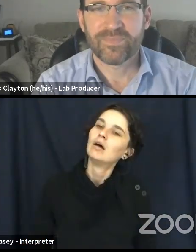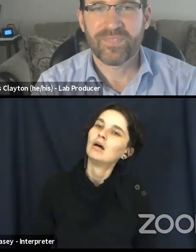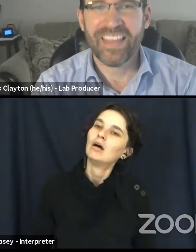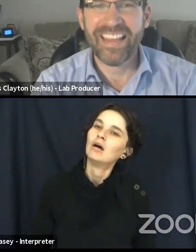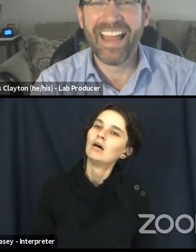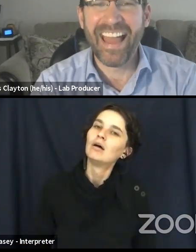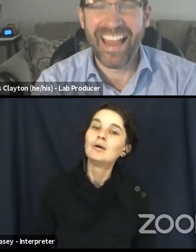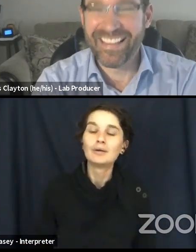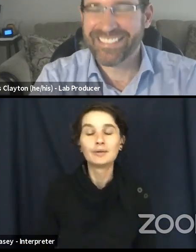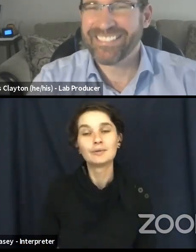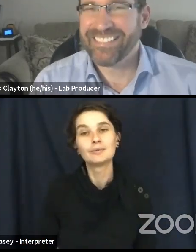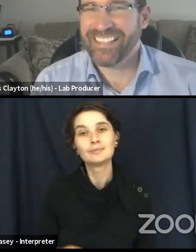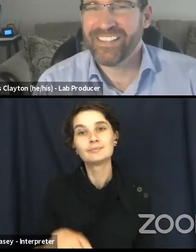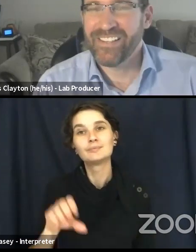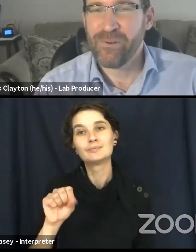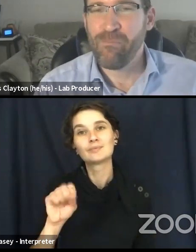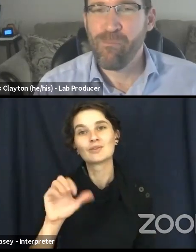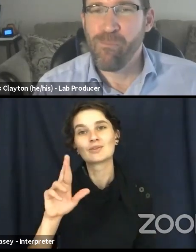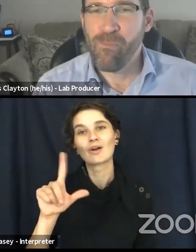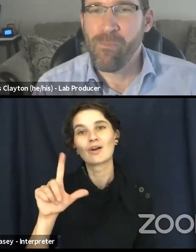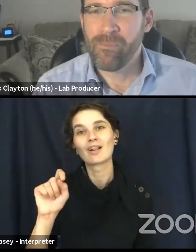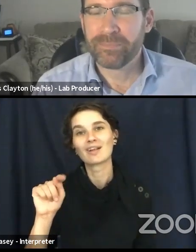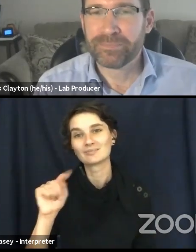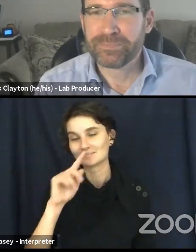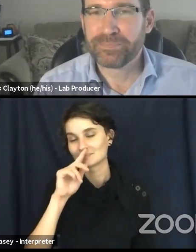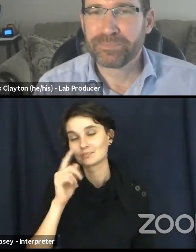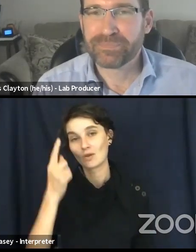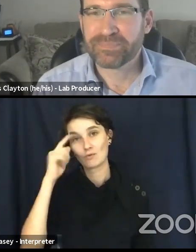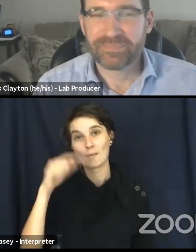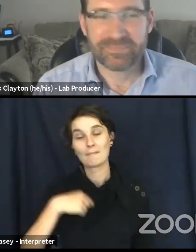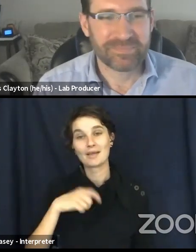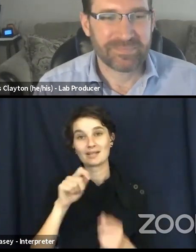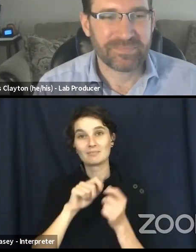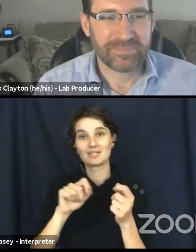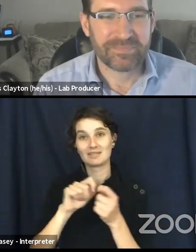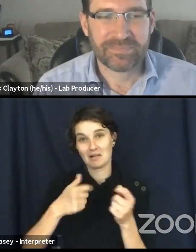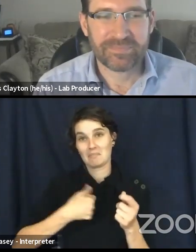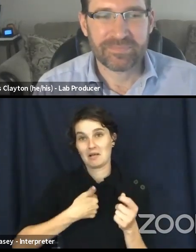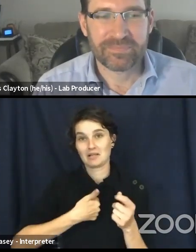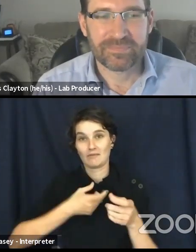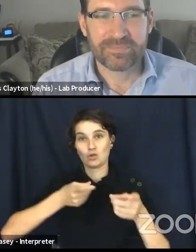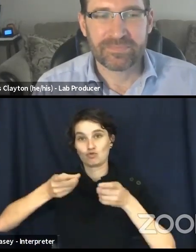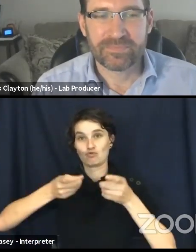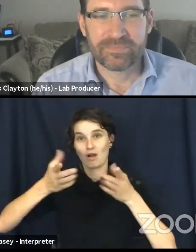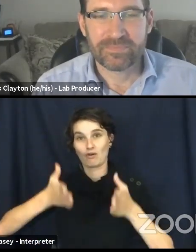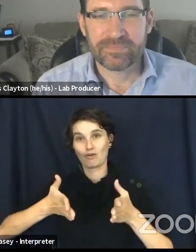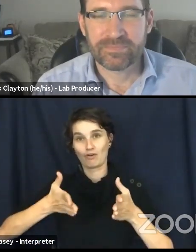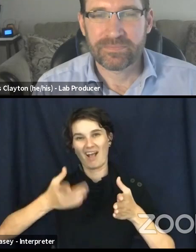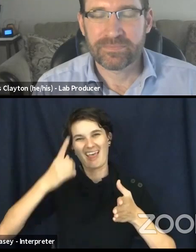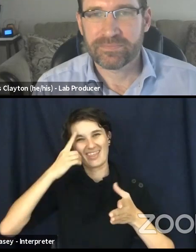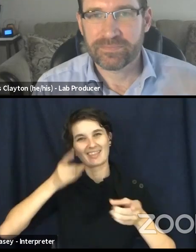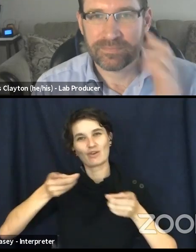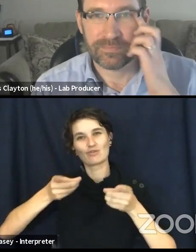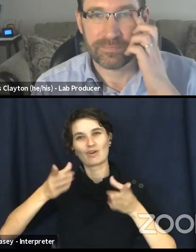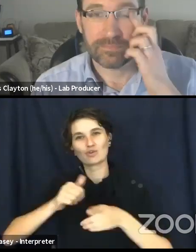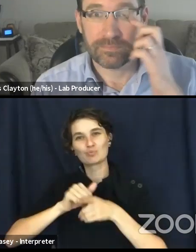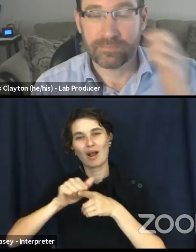And for me, like specifically as a director, I think like the director's practice is a